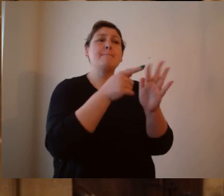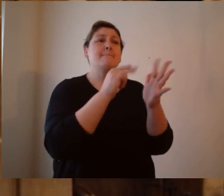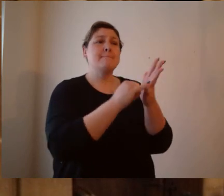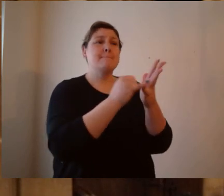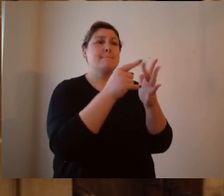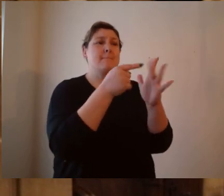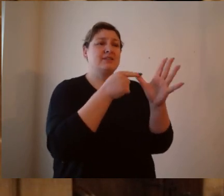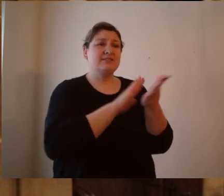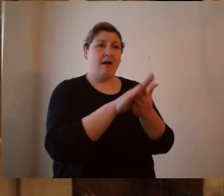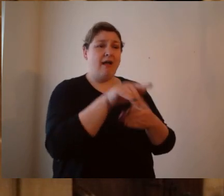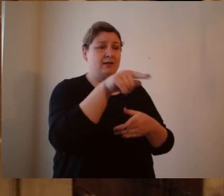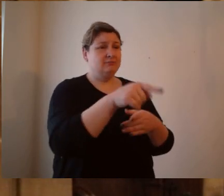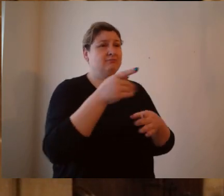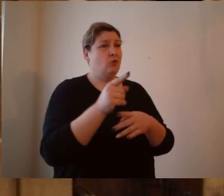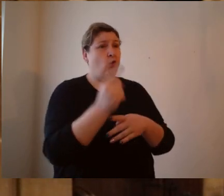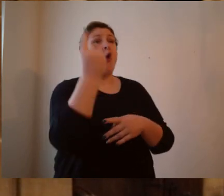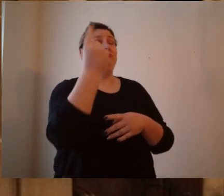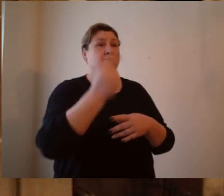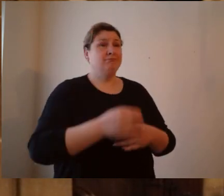Messiah, the Lord.